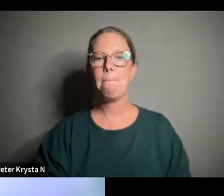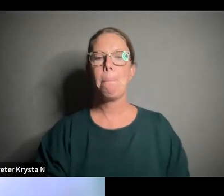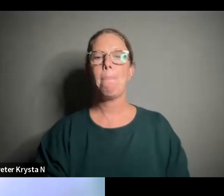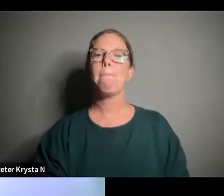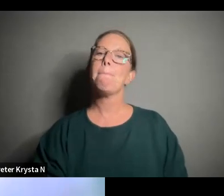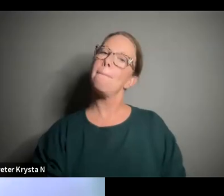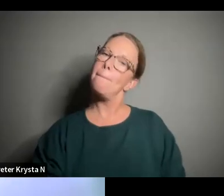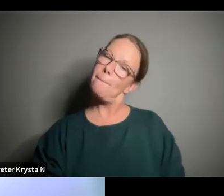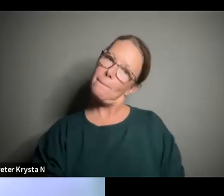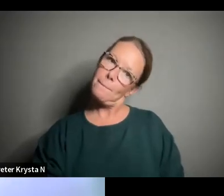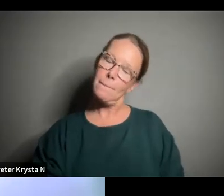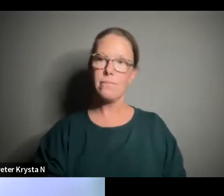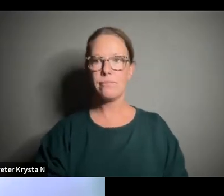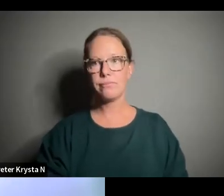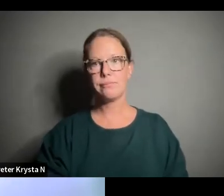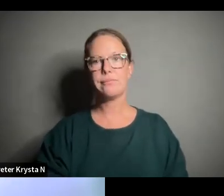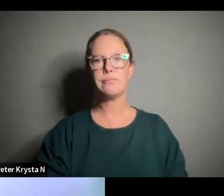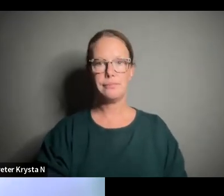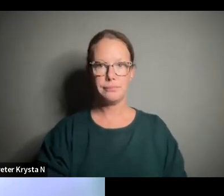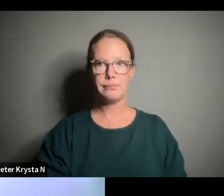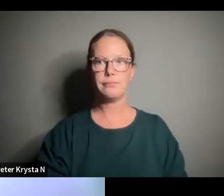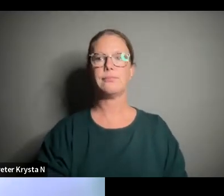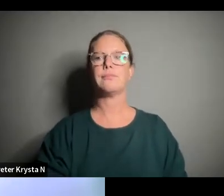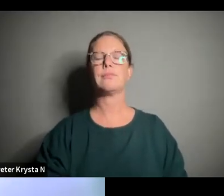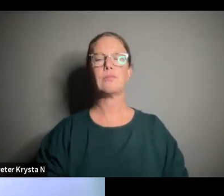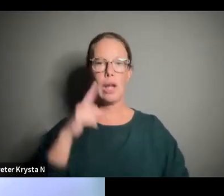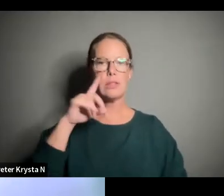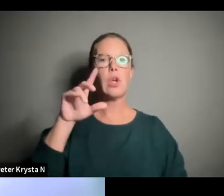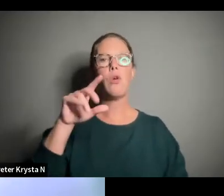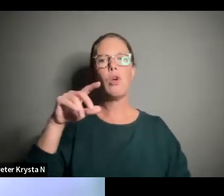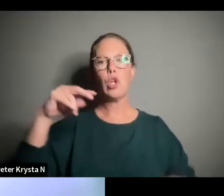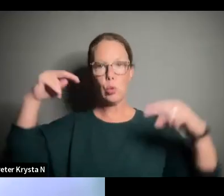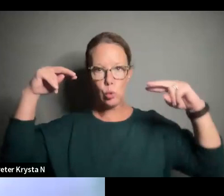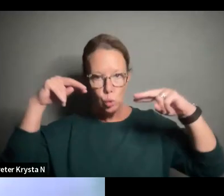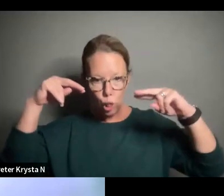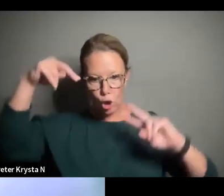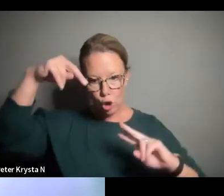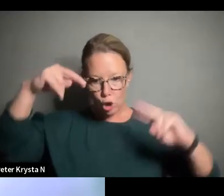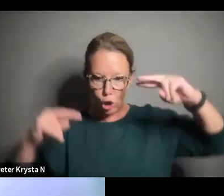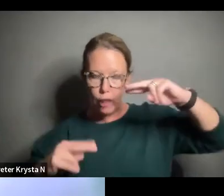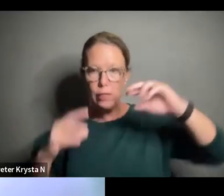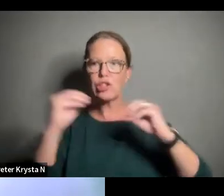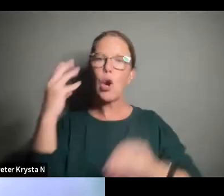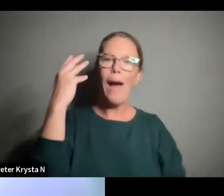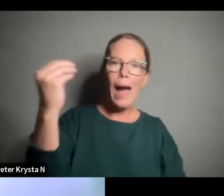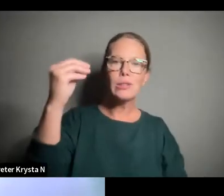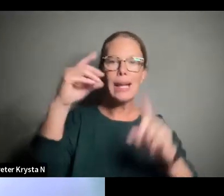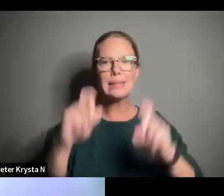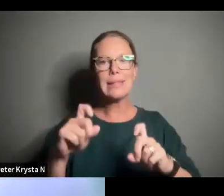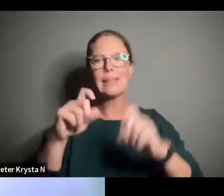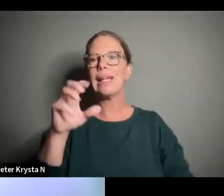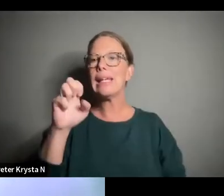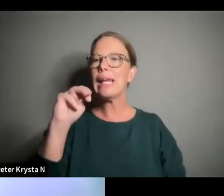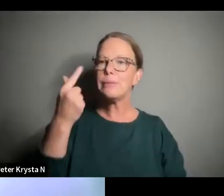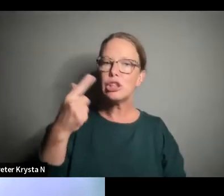So you go in and you look, is there's no outside test that would say, like an EMG or nerve